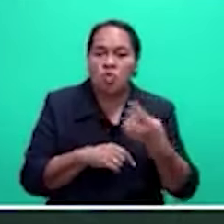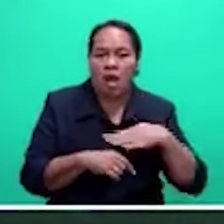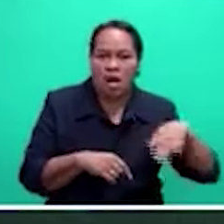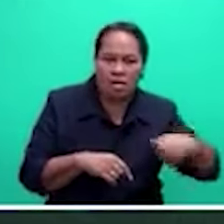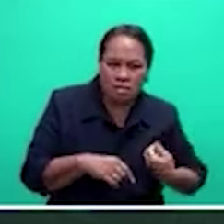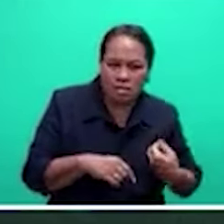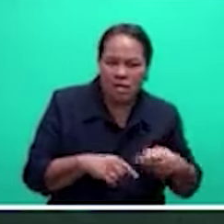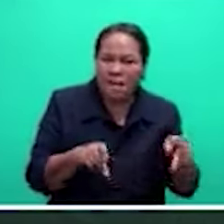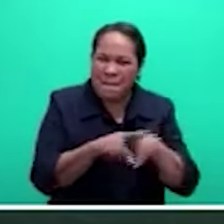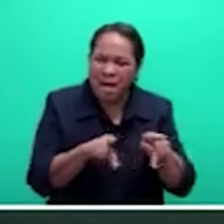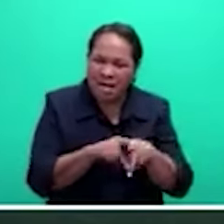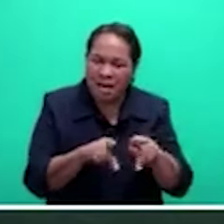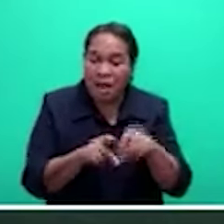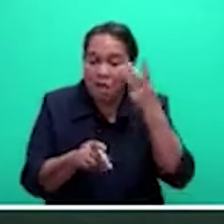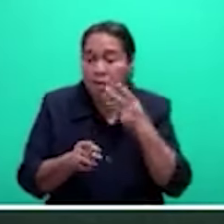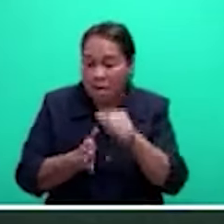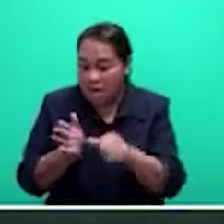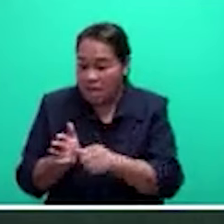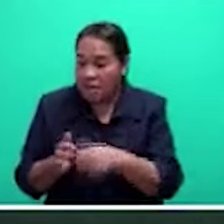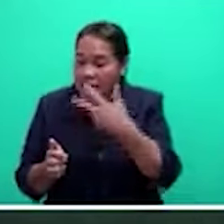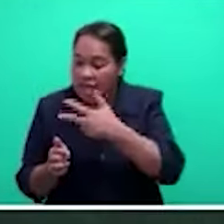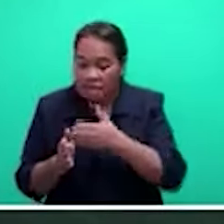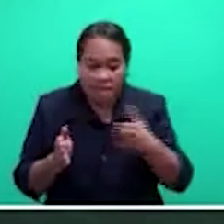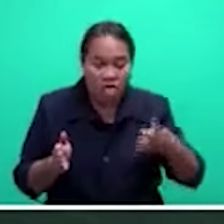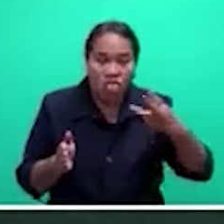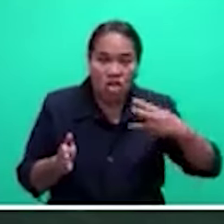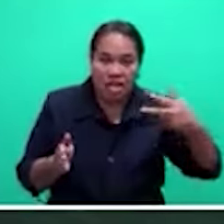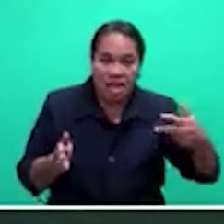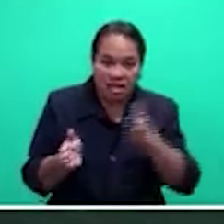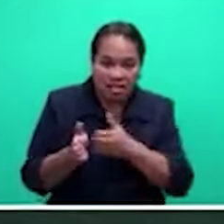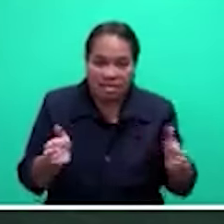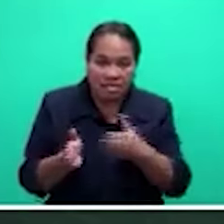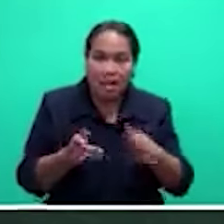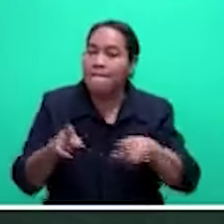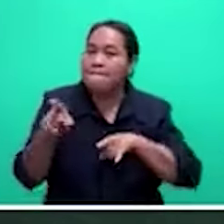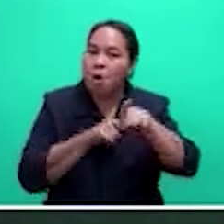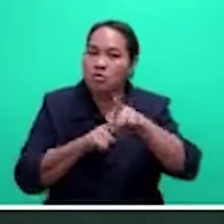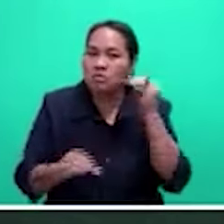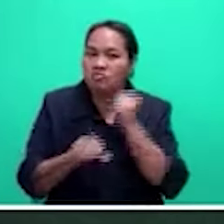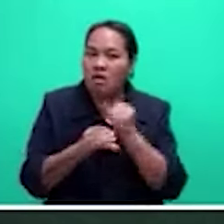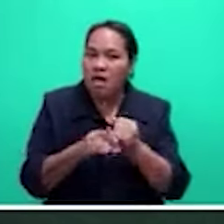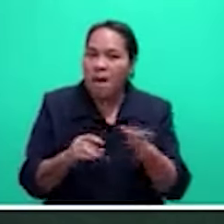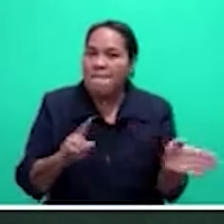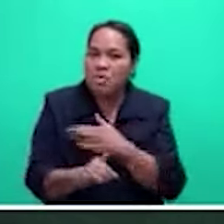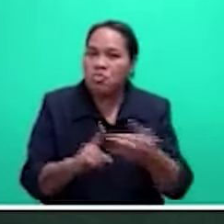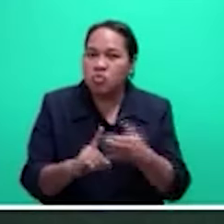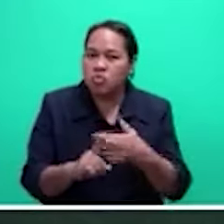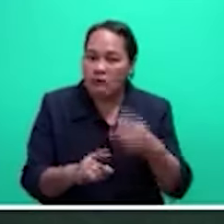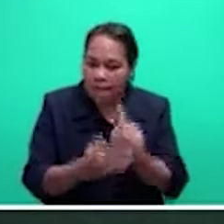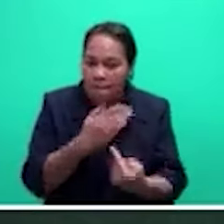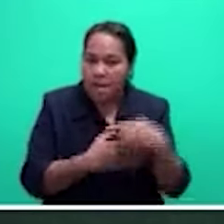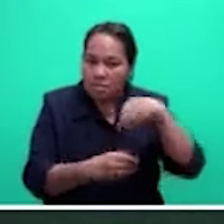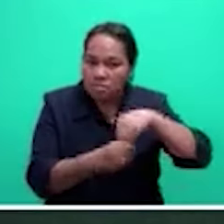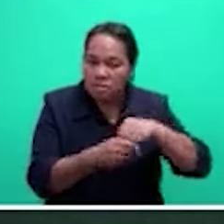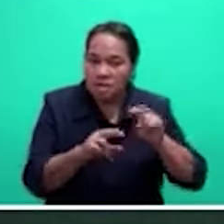women between the ages of 18 to 38 represented the largest number of victims. Mr. Speaker, sir, it is